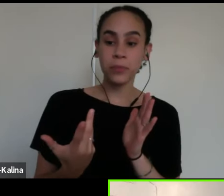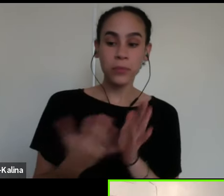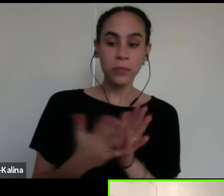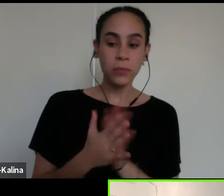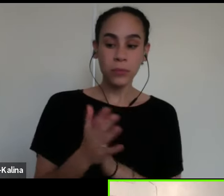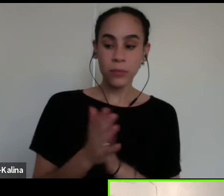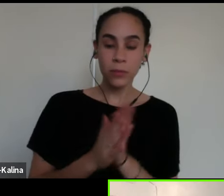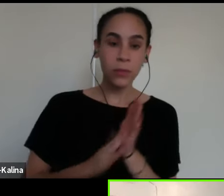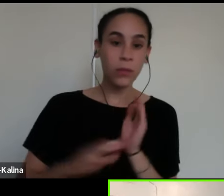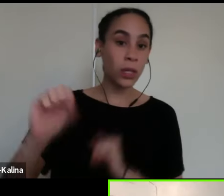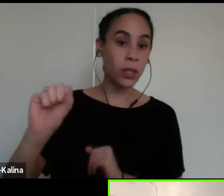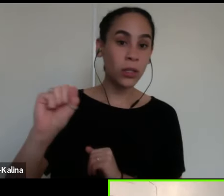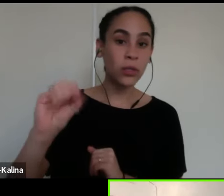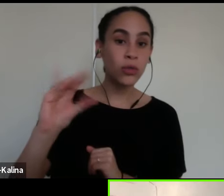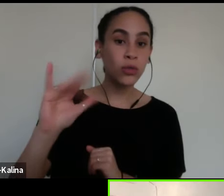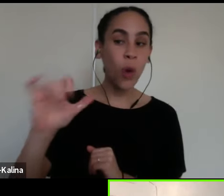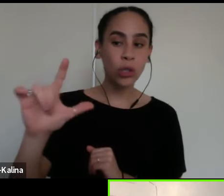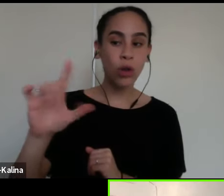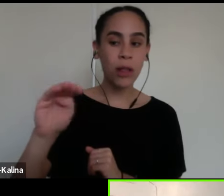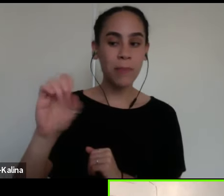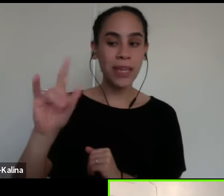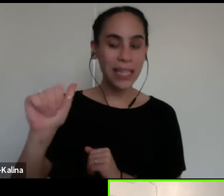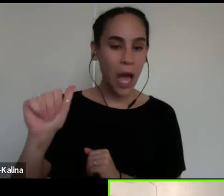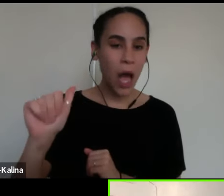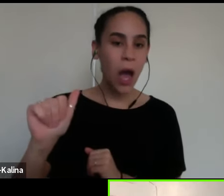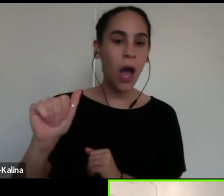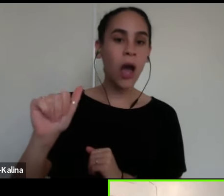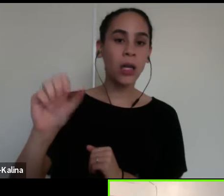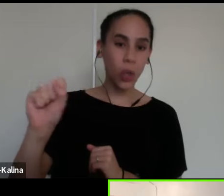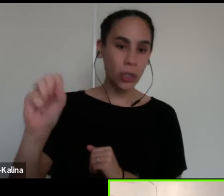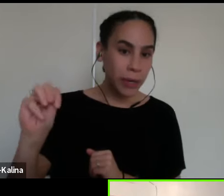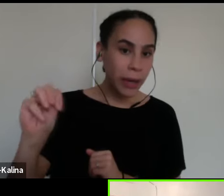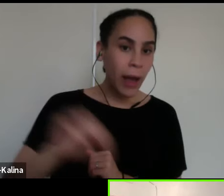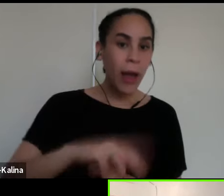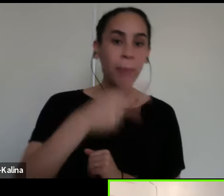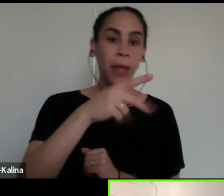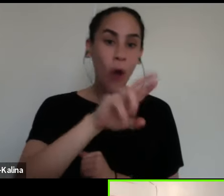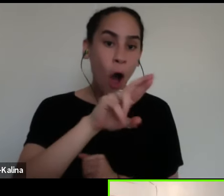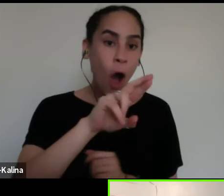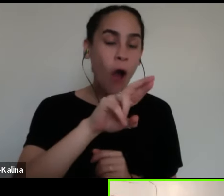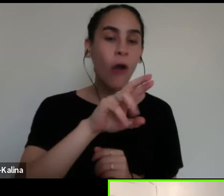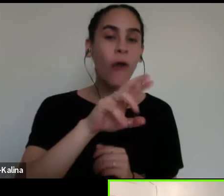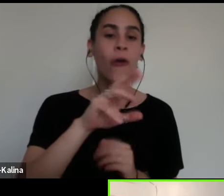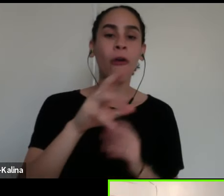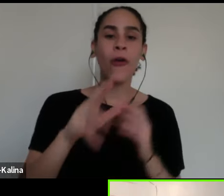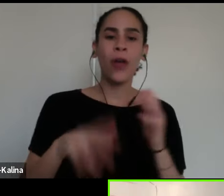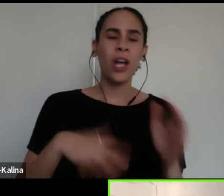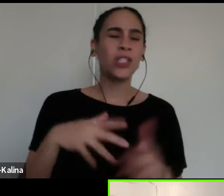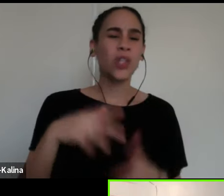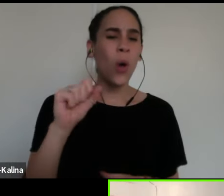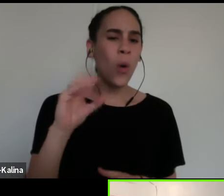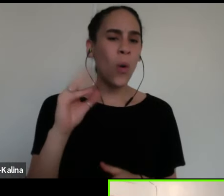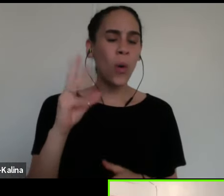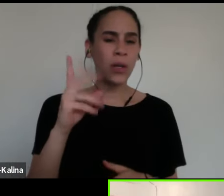social media or PR perspective. Sometimes it's, it's a number of things, and it shows up all the time. And I